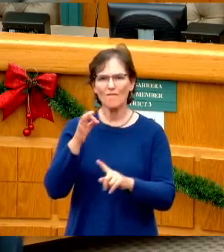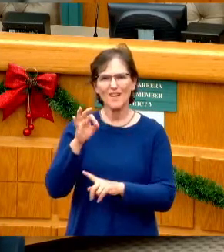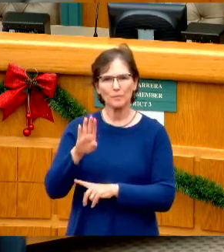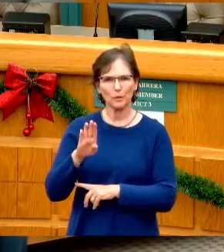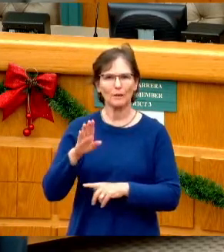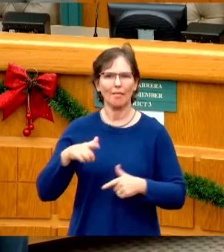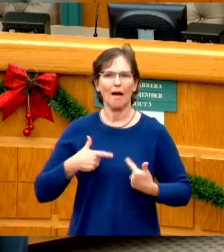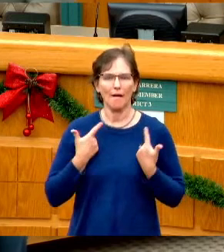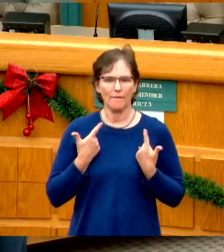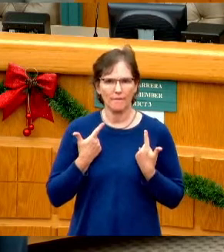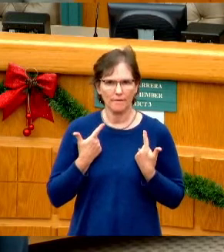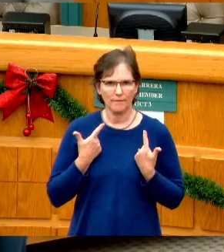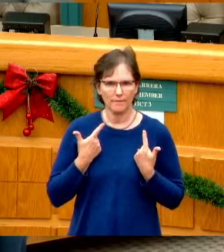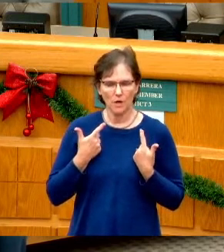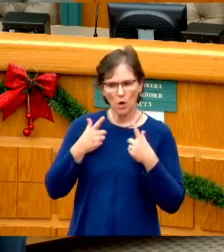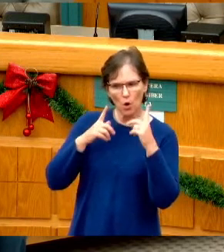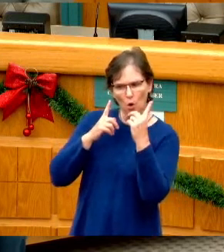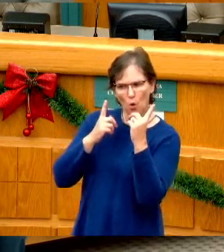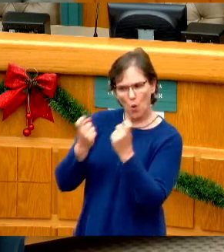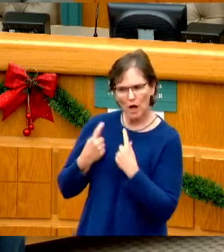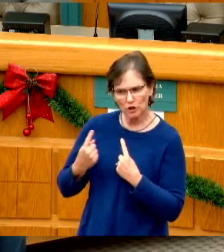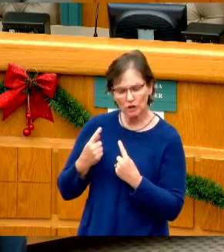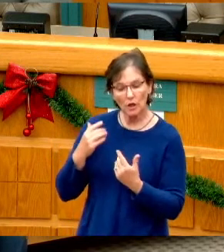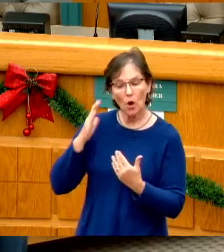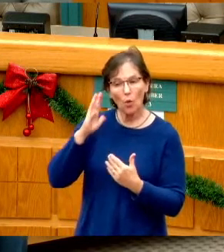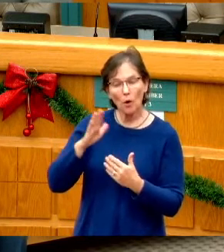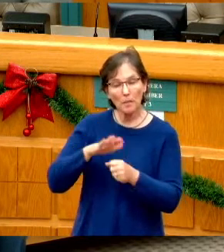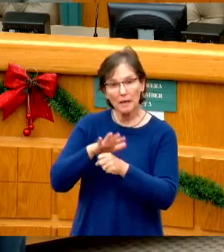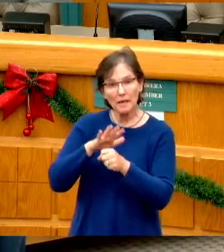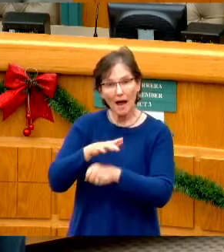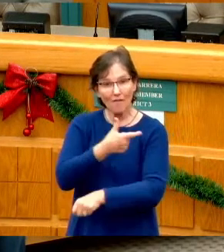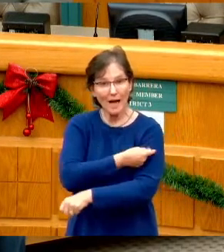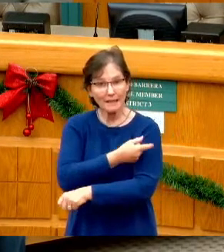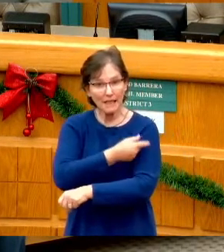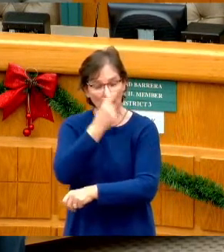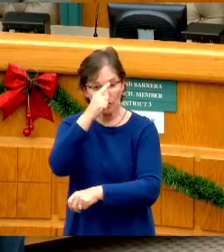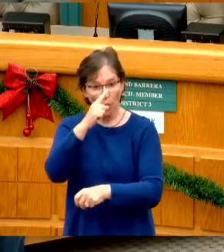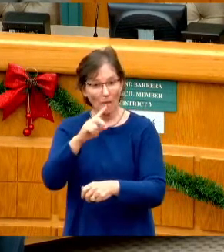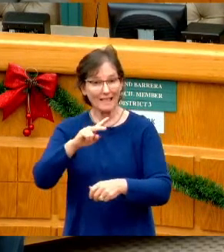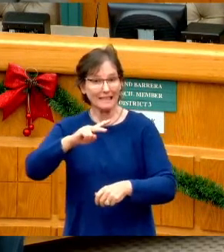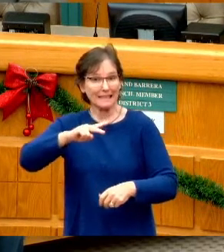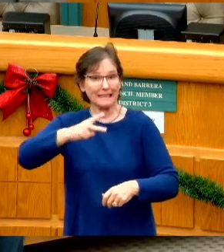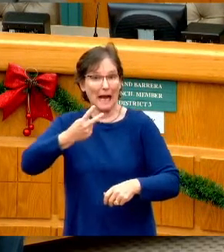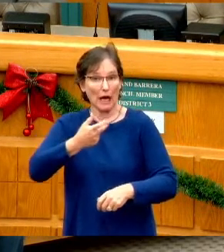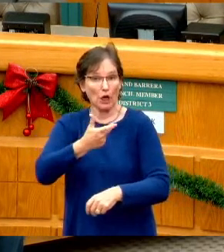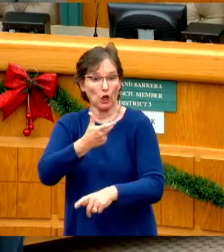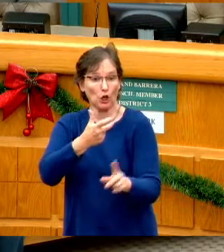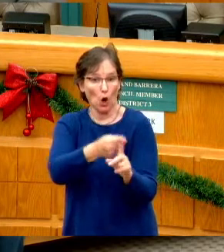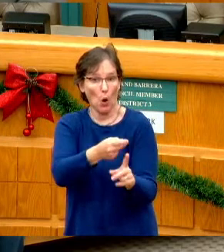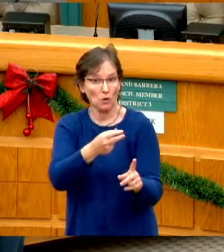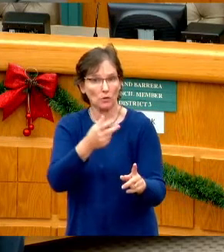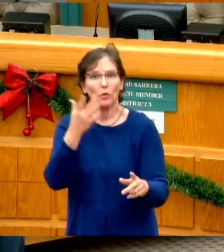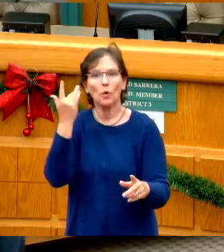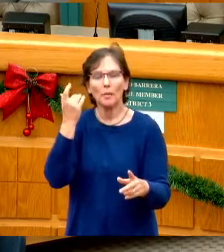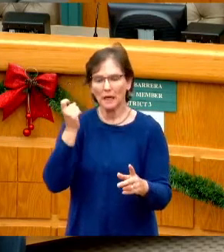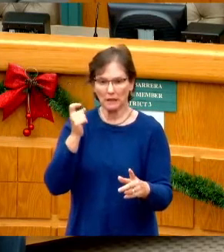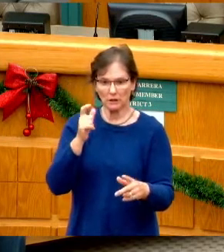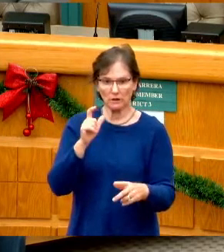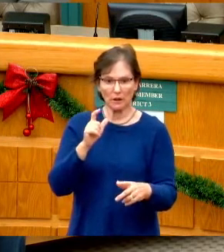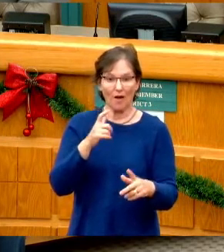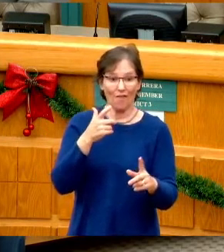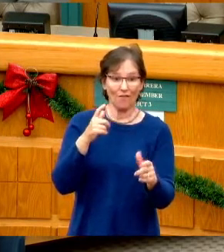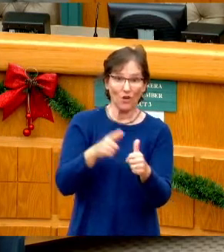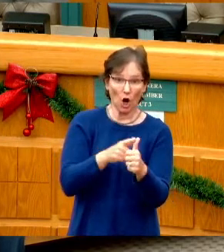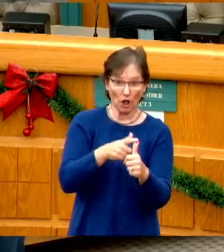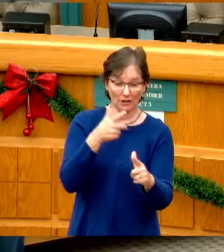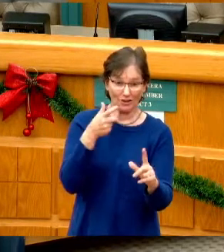Will there be enough vaccines for the second dose, considering it has to be 21 days apart? Yeah, that's a great question. So the question is, will